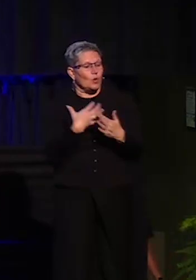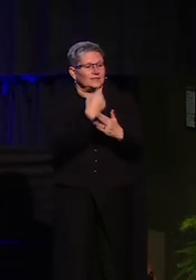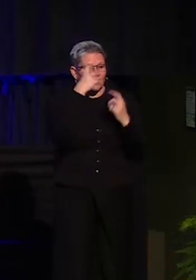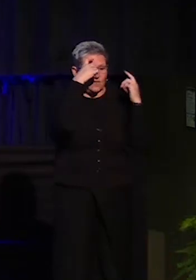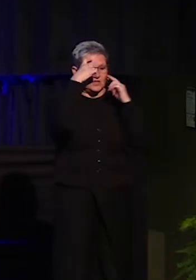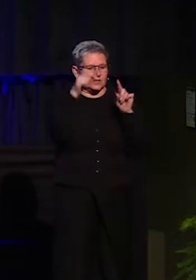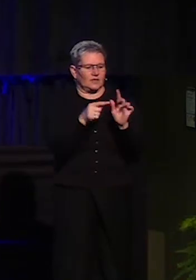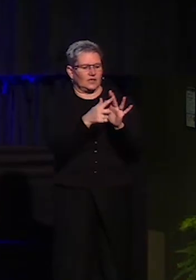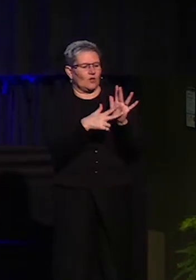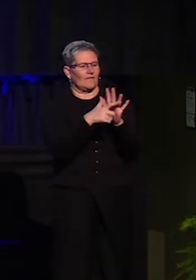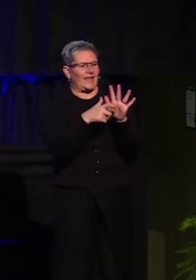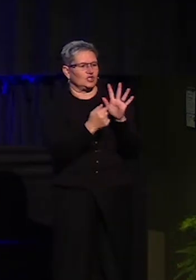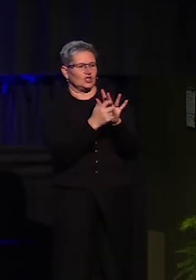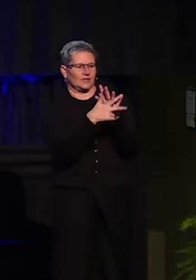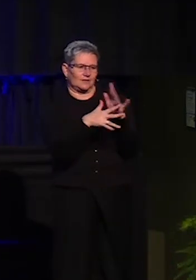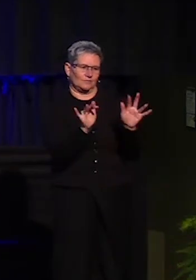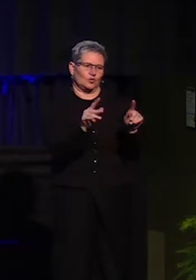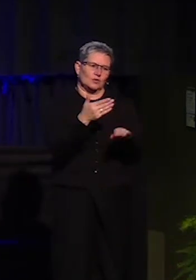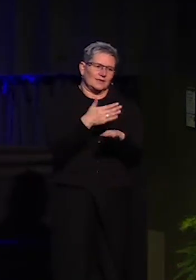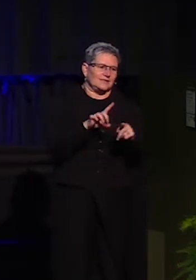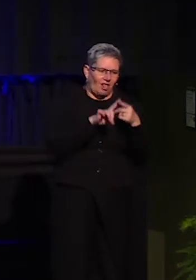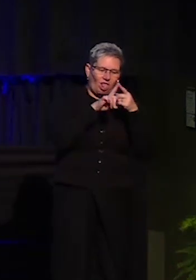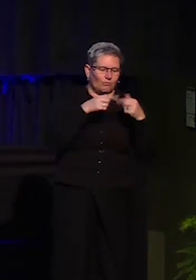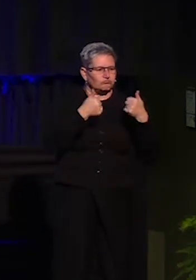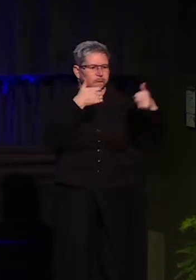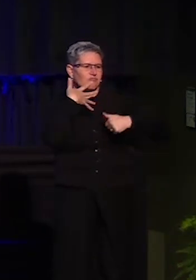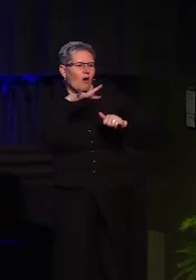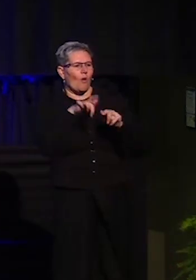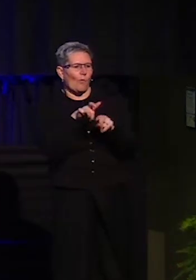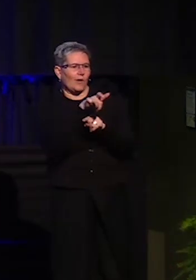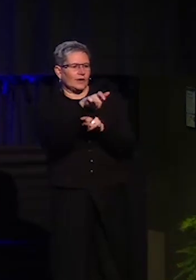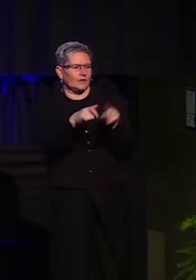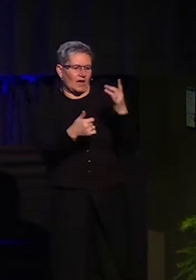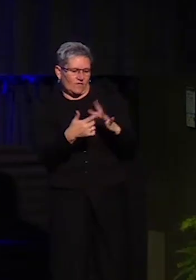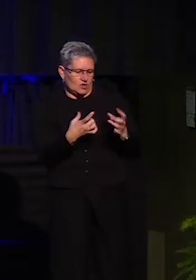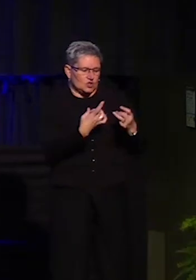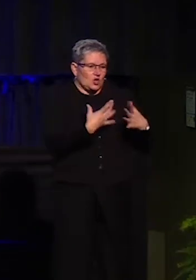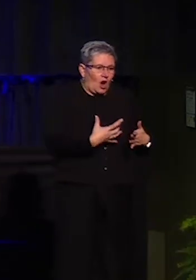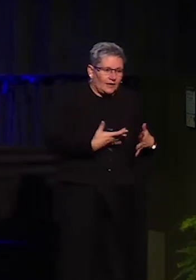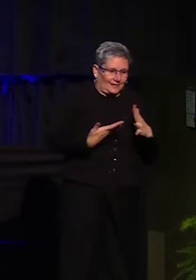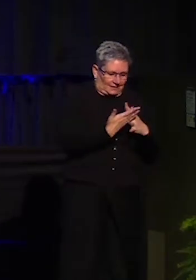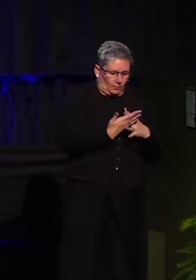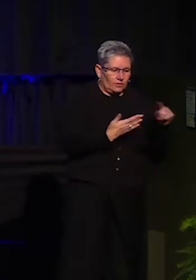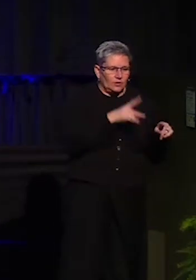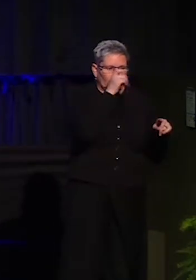of those buzzwords. But if you're accessible from the start, it means you can innovate safely.